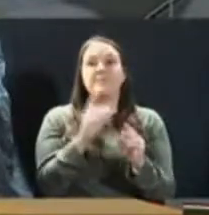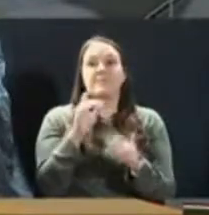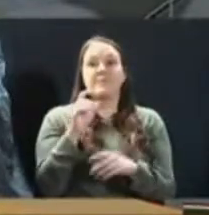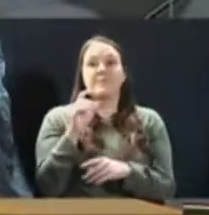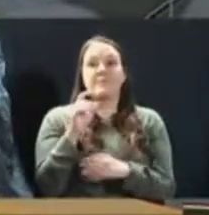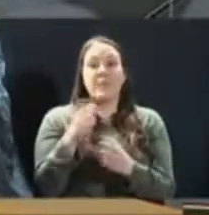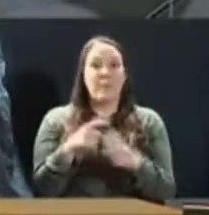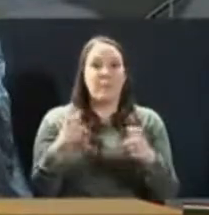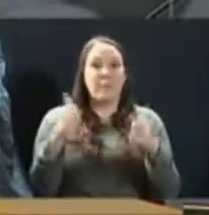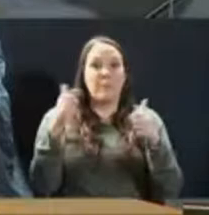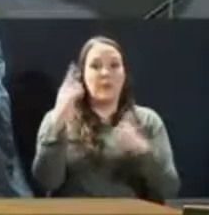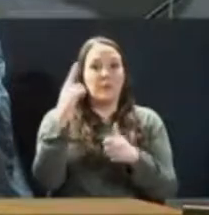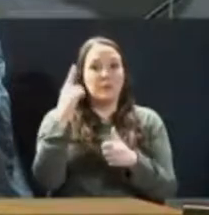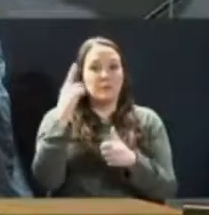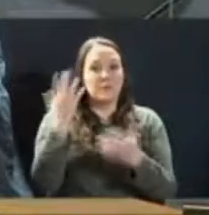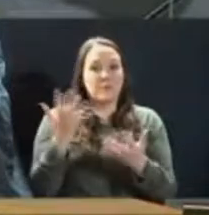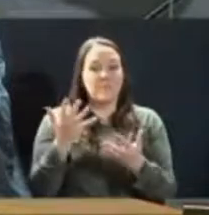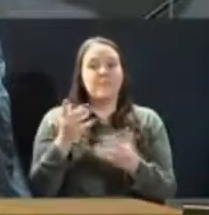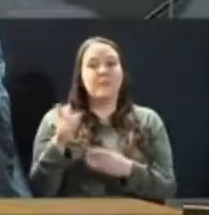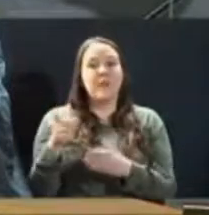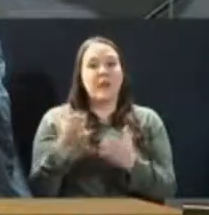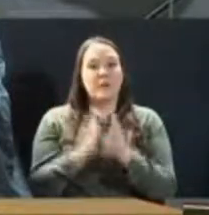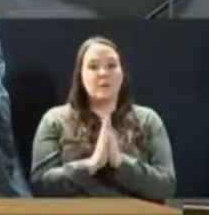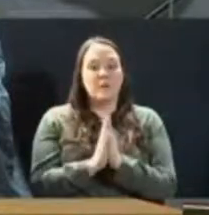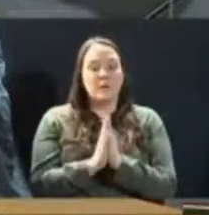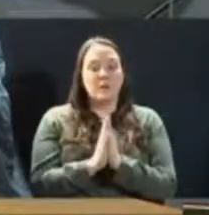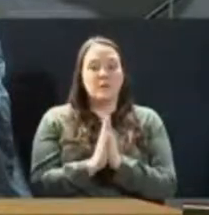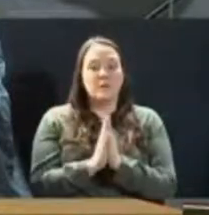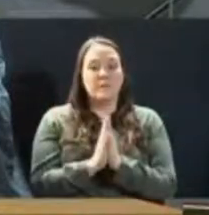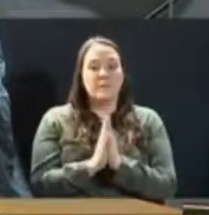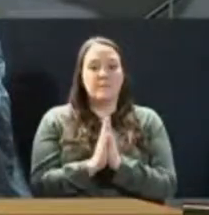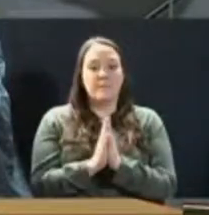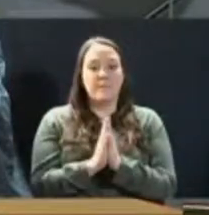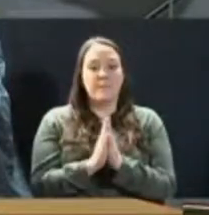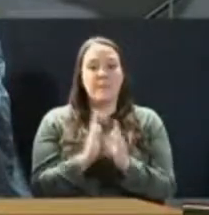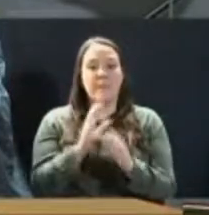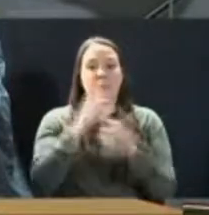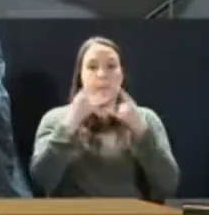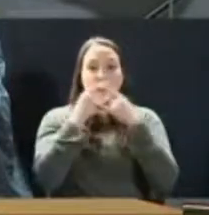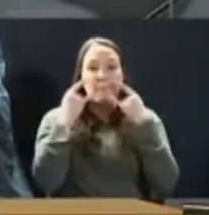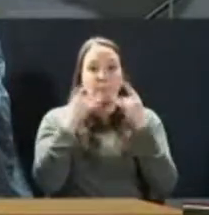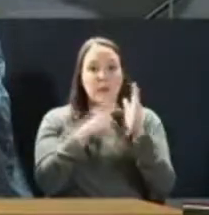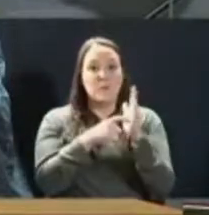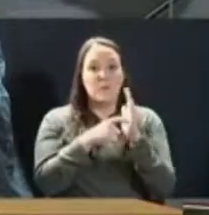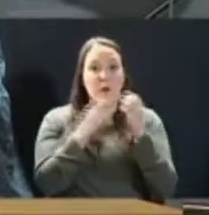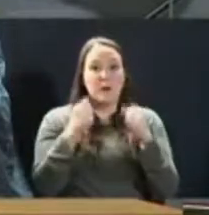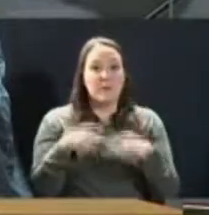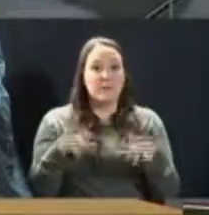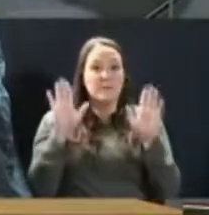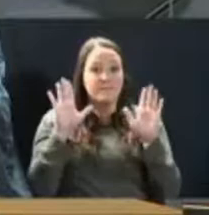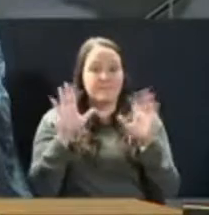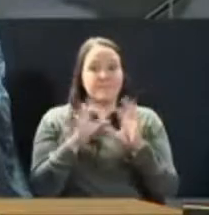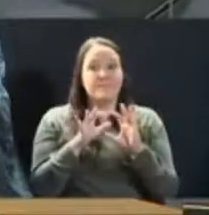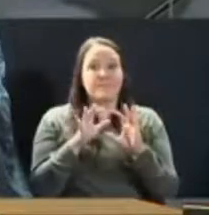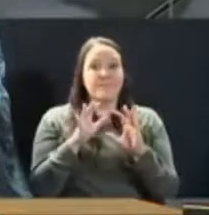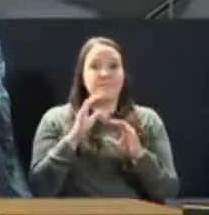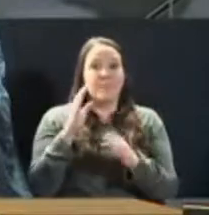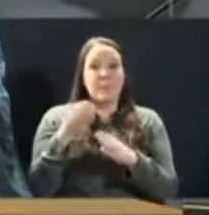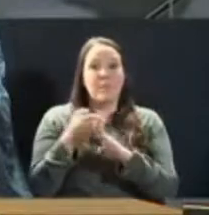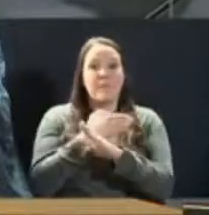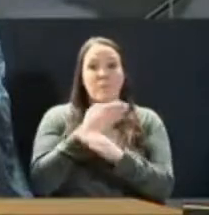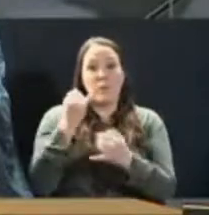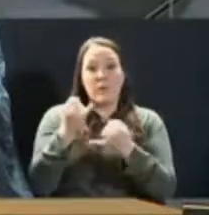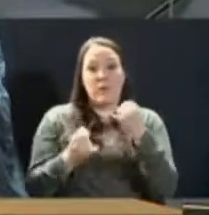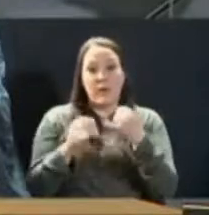that he is requesting that mask requirements be lifted no later than the end of